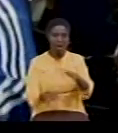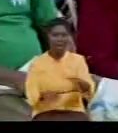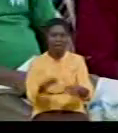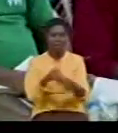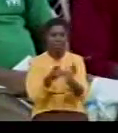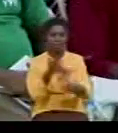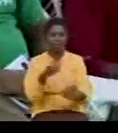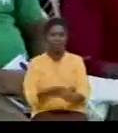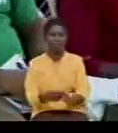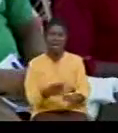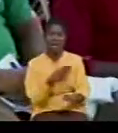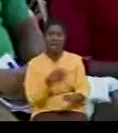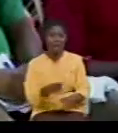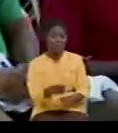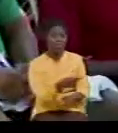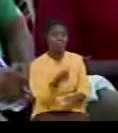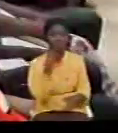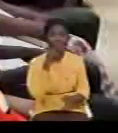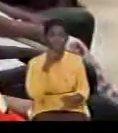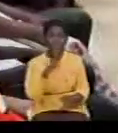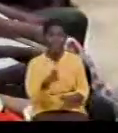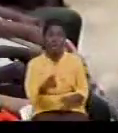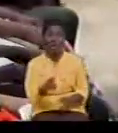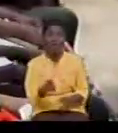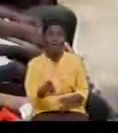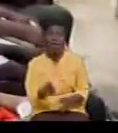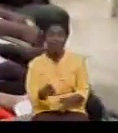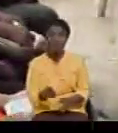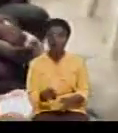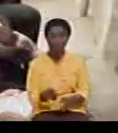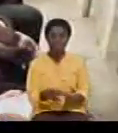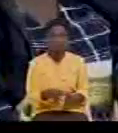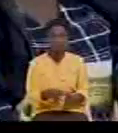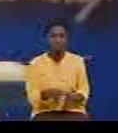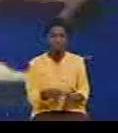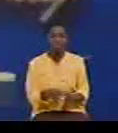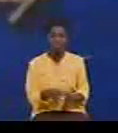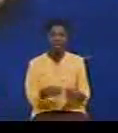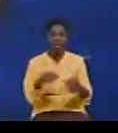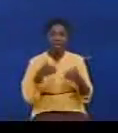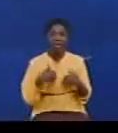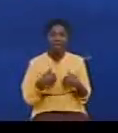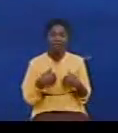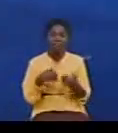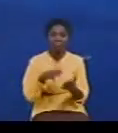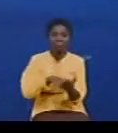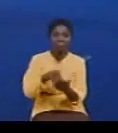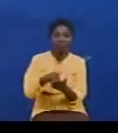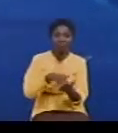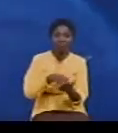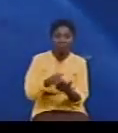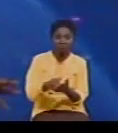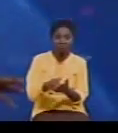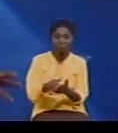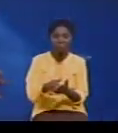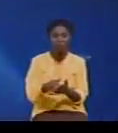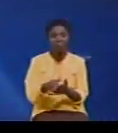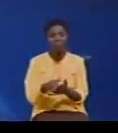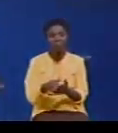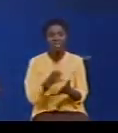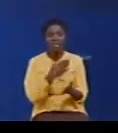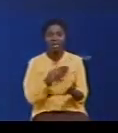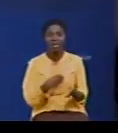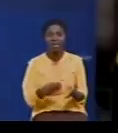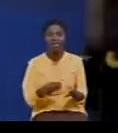walk. And those who are infirm, impotent, and weak, and